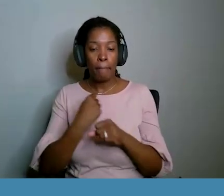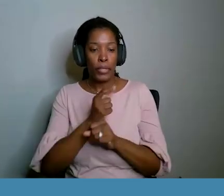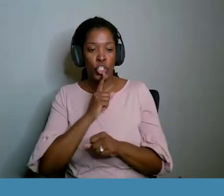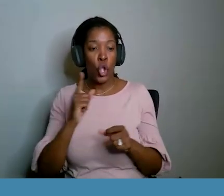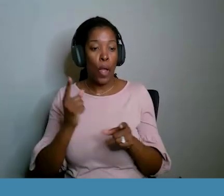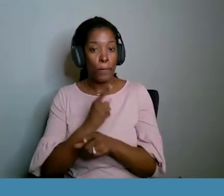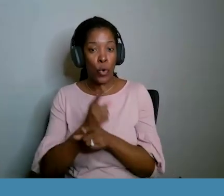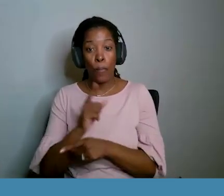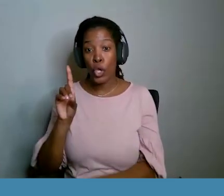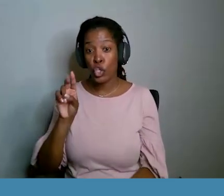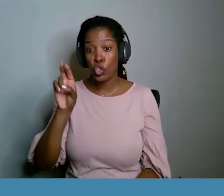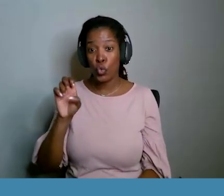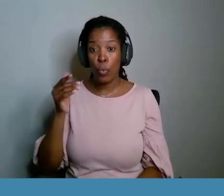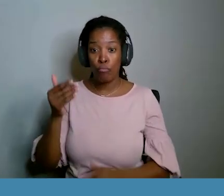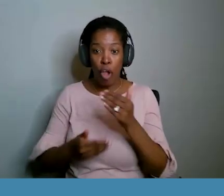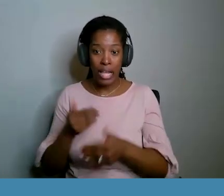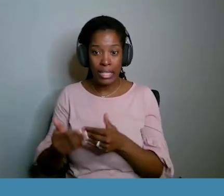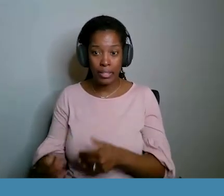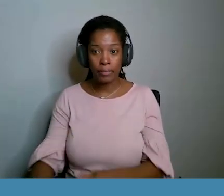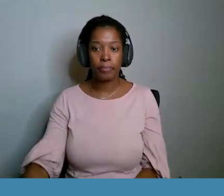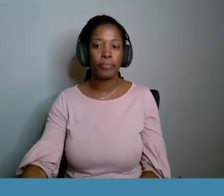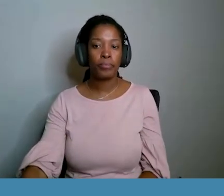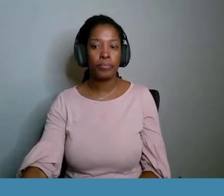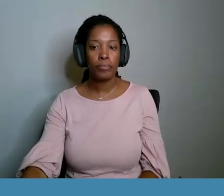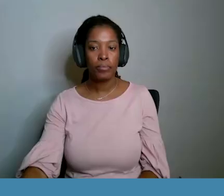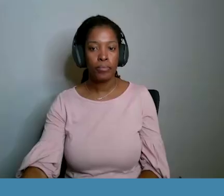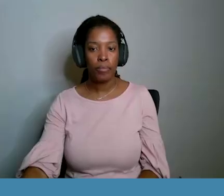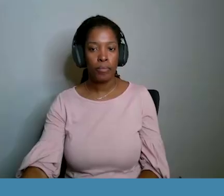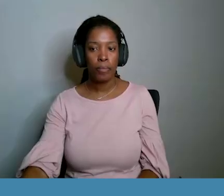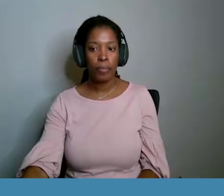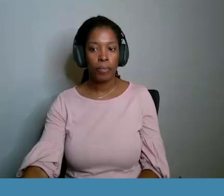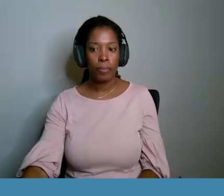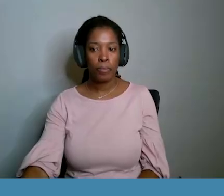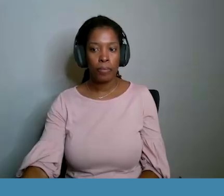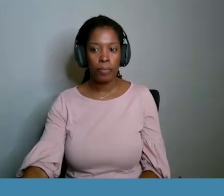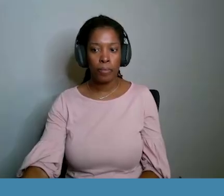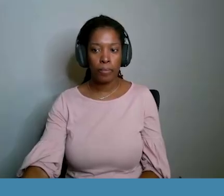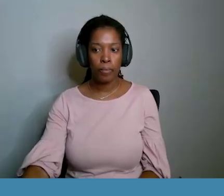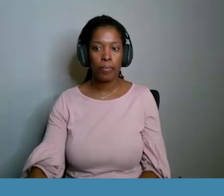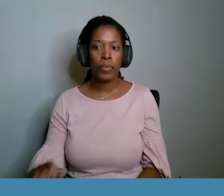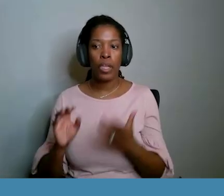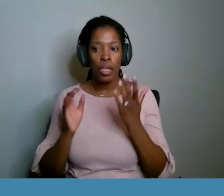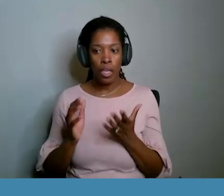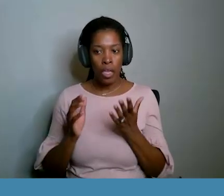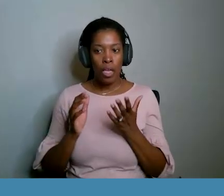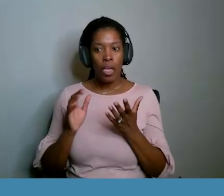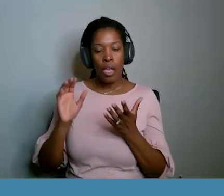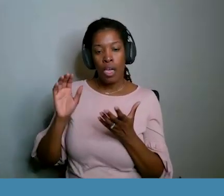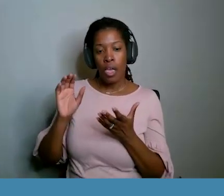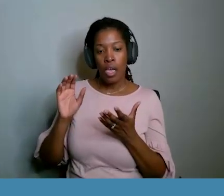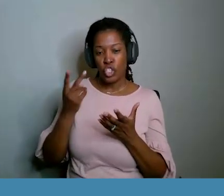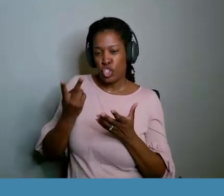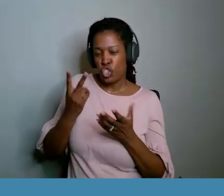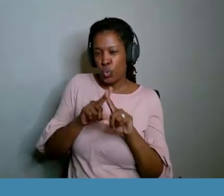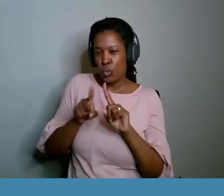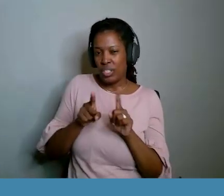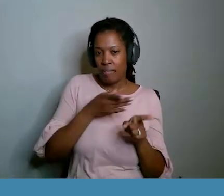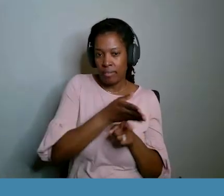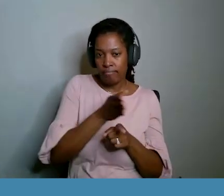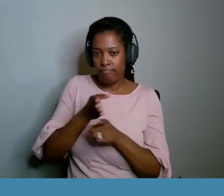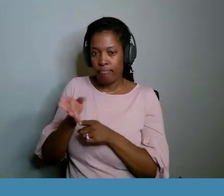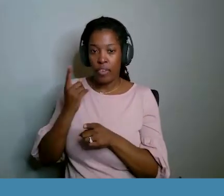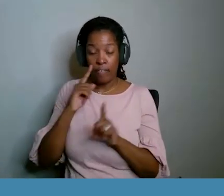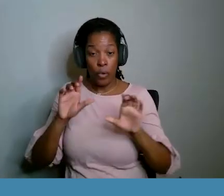And there are two ways that the JITPs can be administered. On one hand, they can